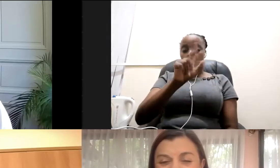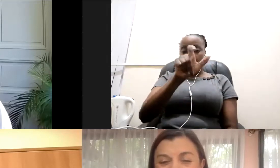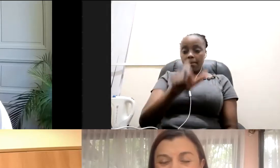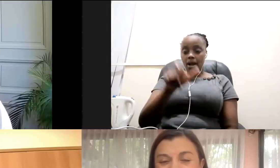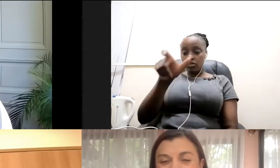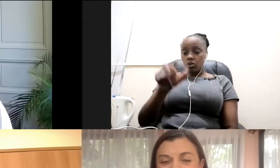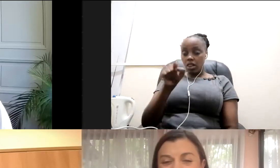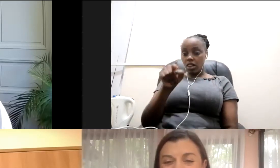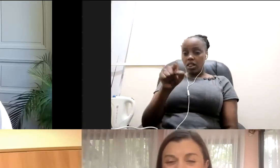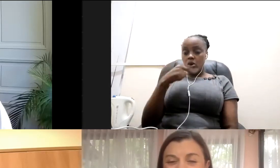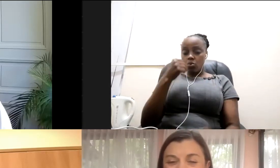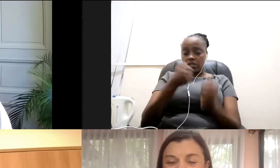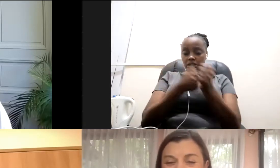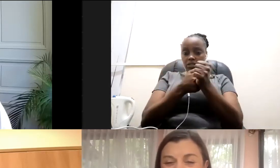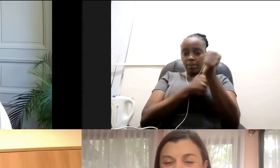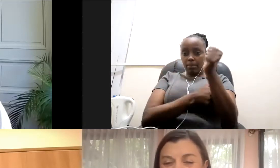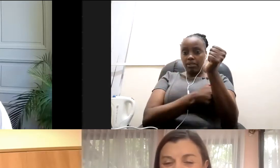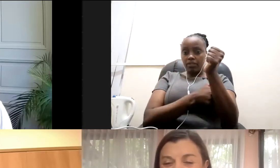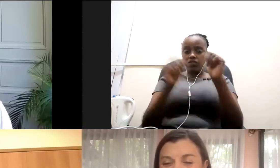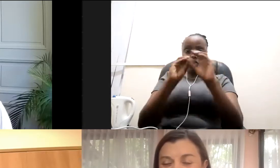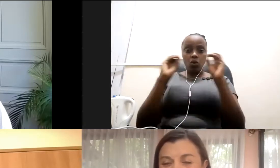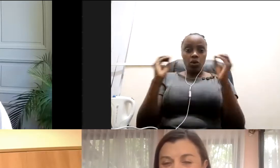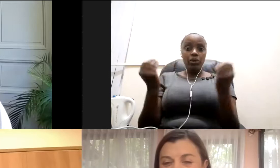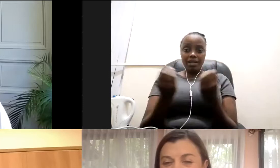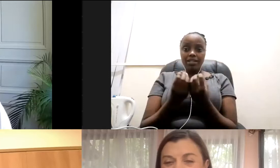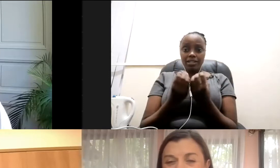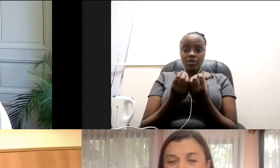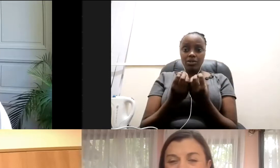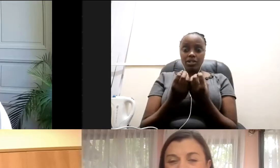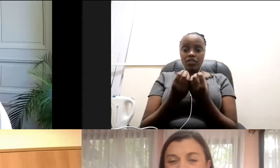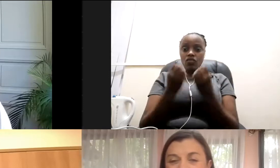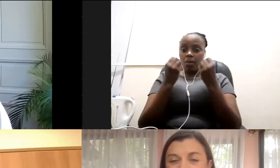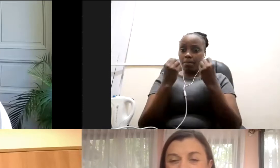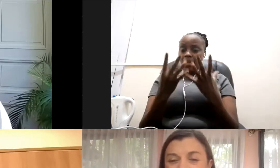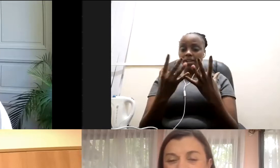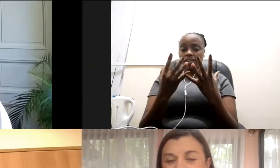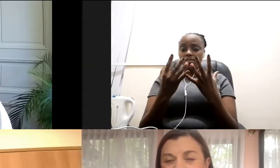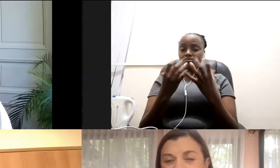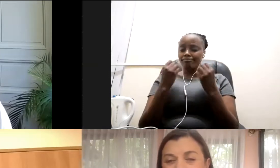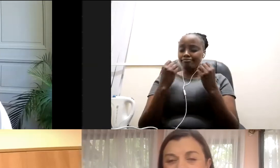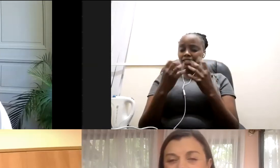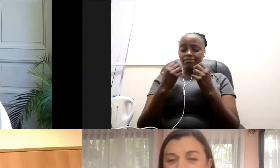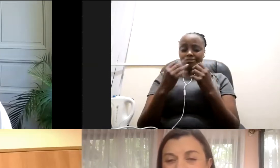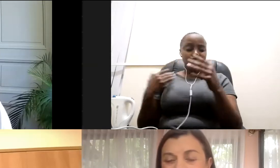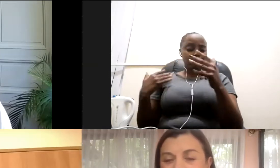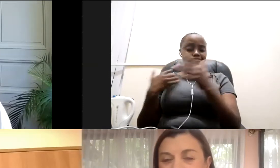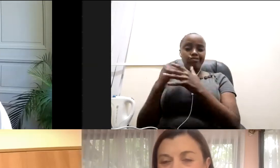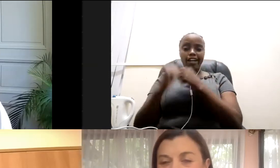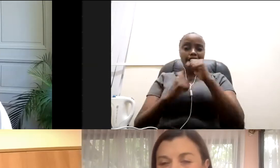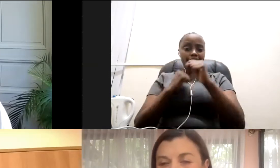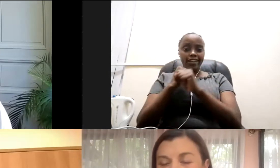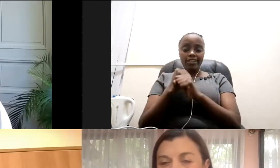supported the organization for many years now. She is now the